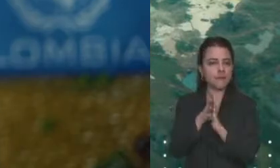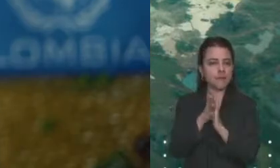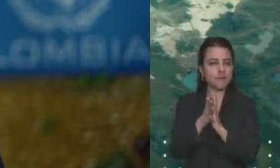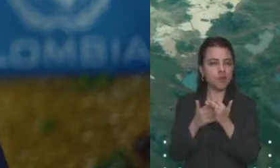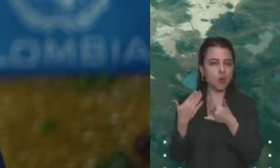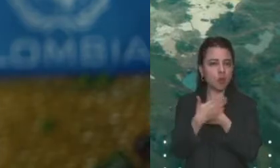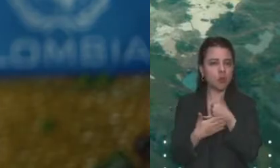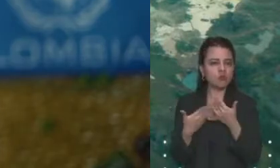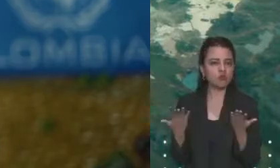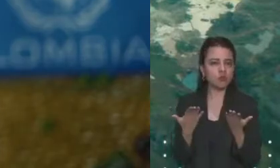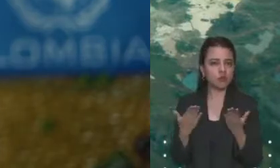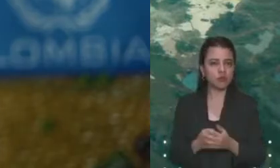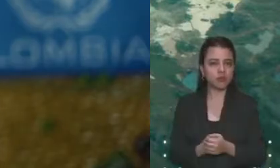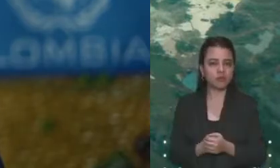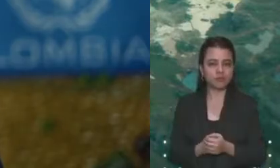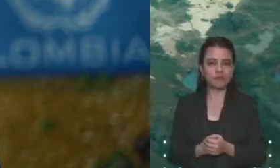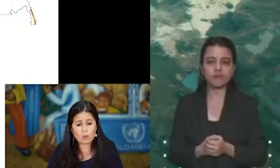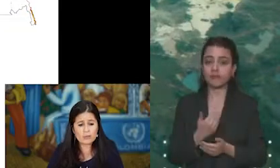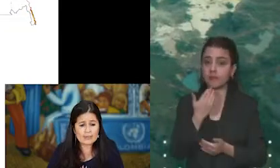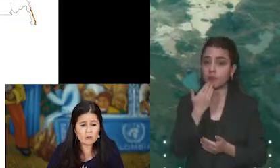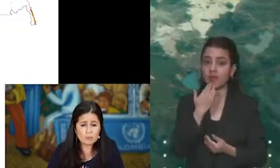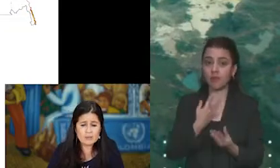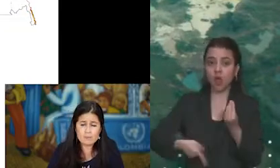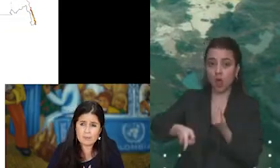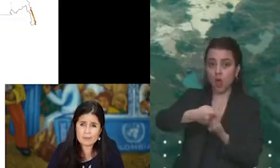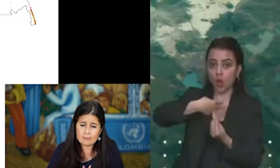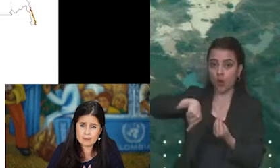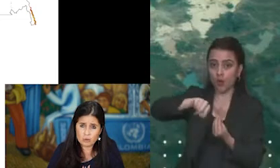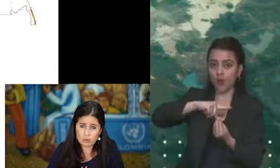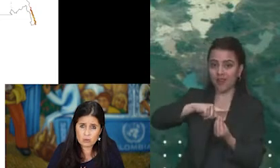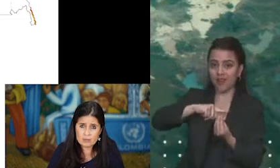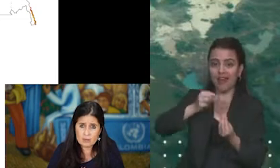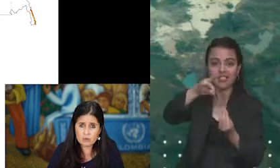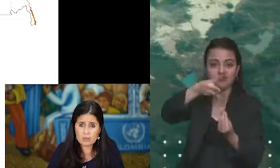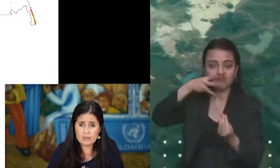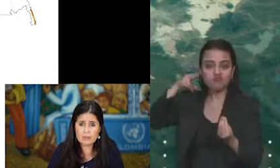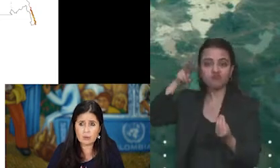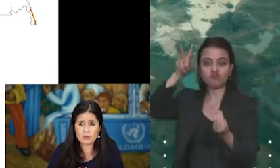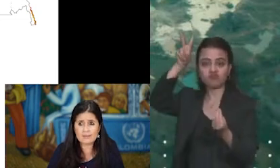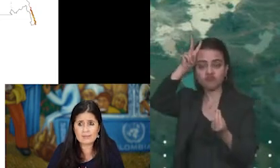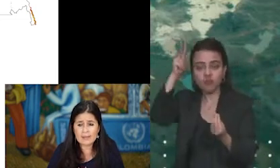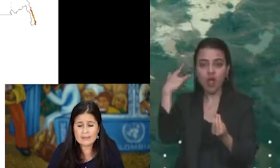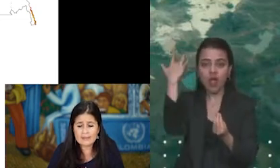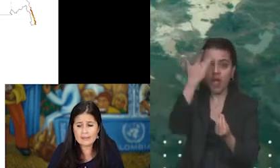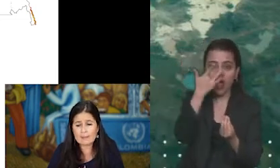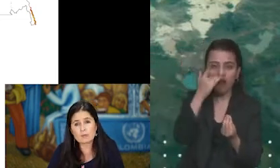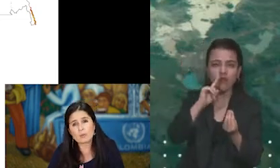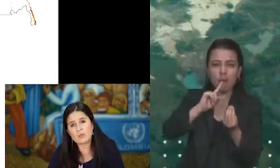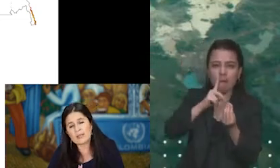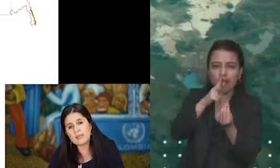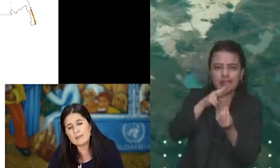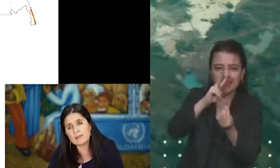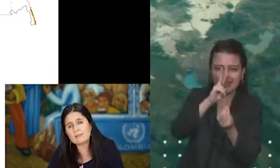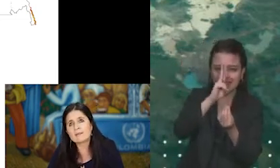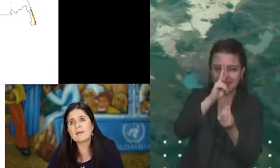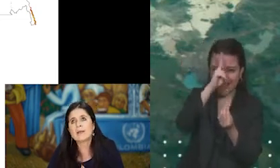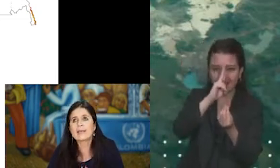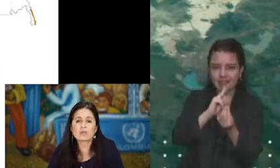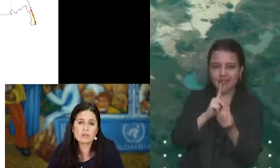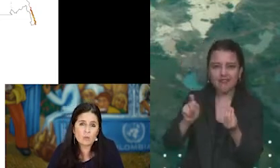these special management territories, focusing mainly on ethnical territories and other areas that are, let's say, protected, that